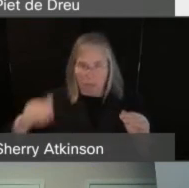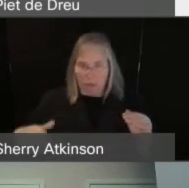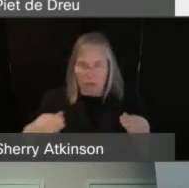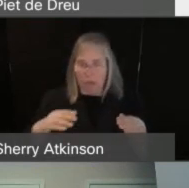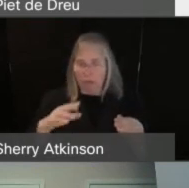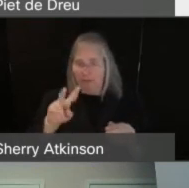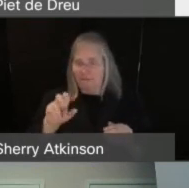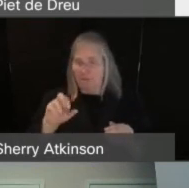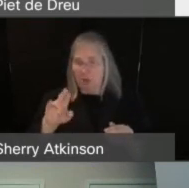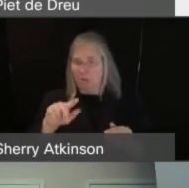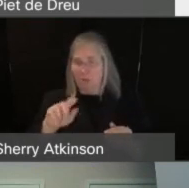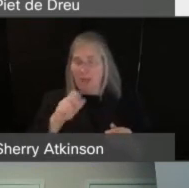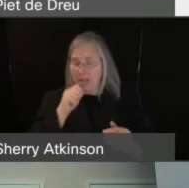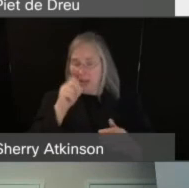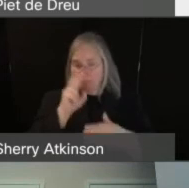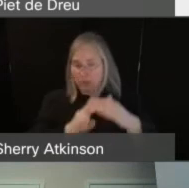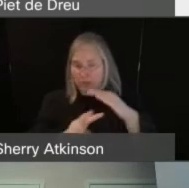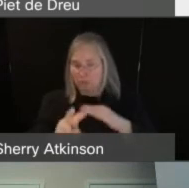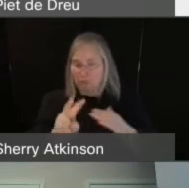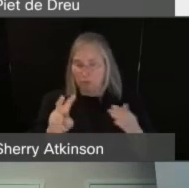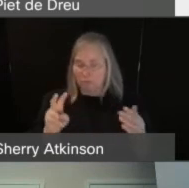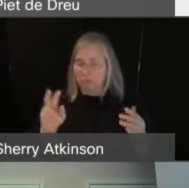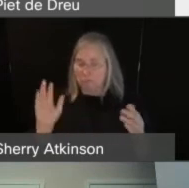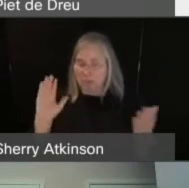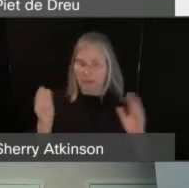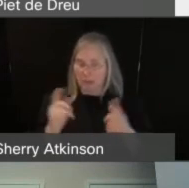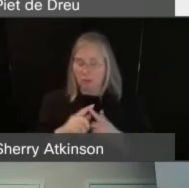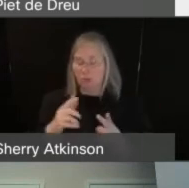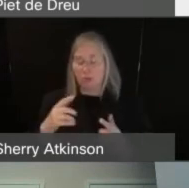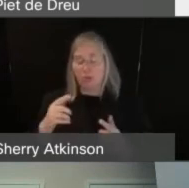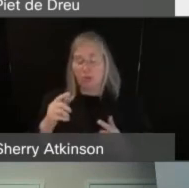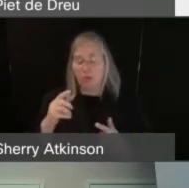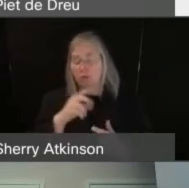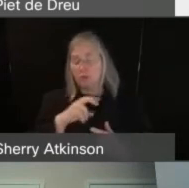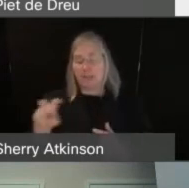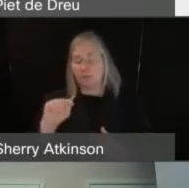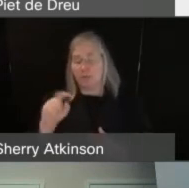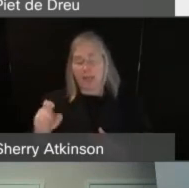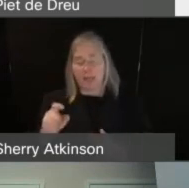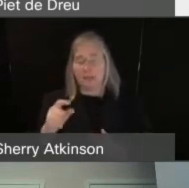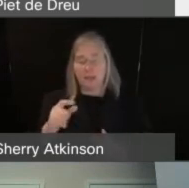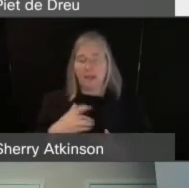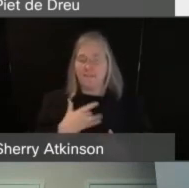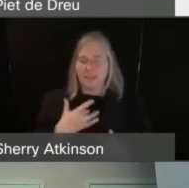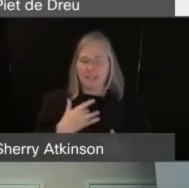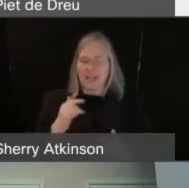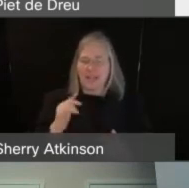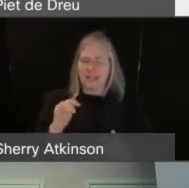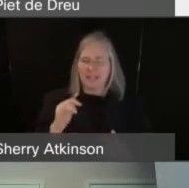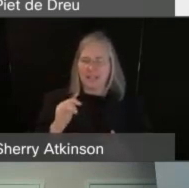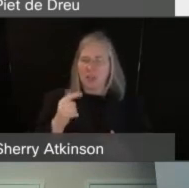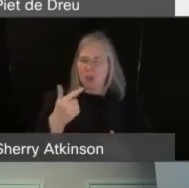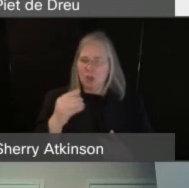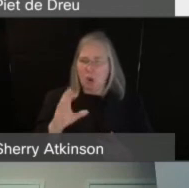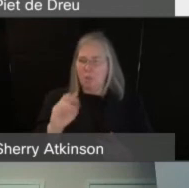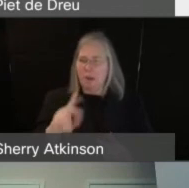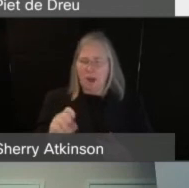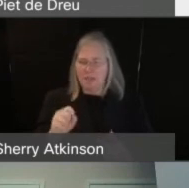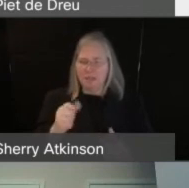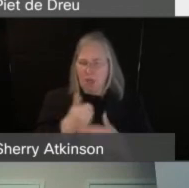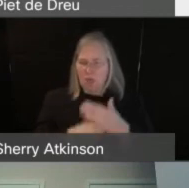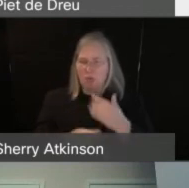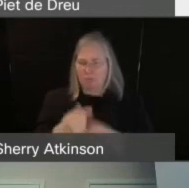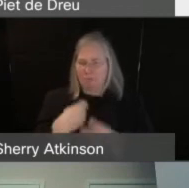tax. These just feel like go bonds under a different name, and we really issued 90 something million in go bonds and just called 20 of